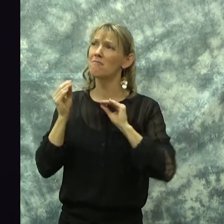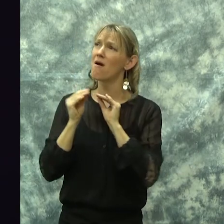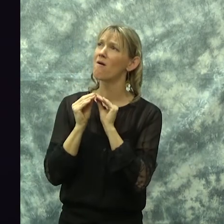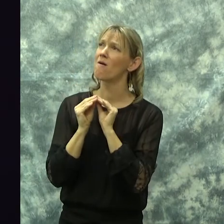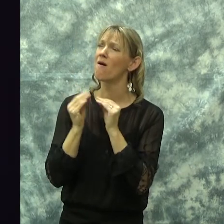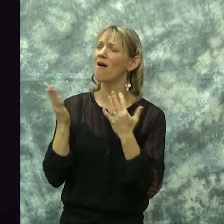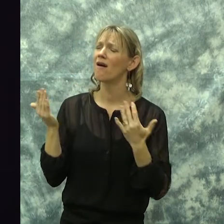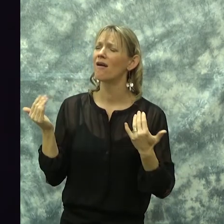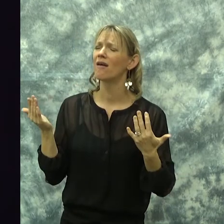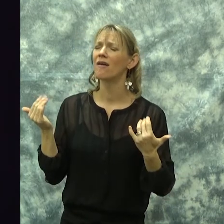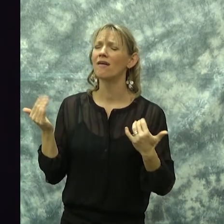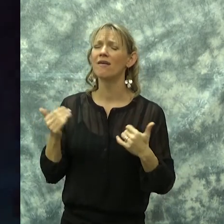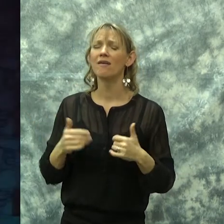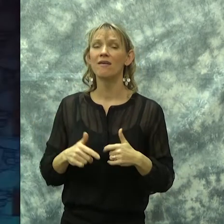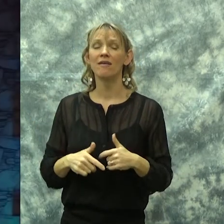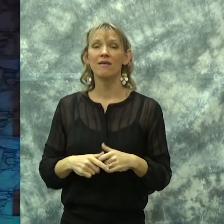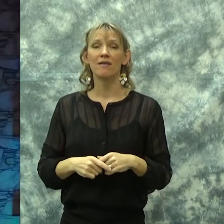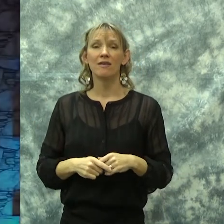faith.